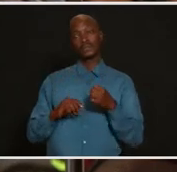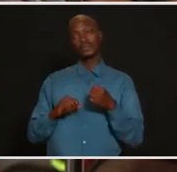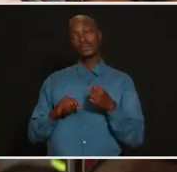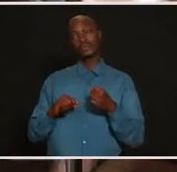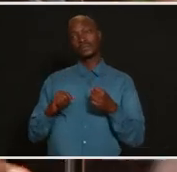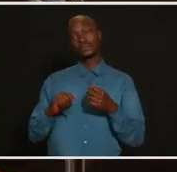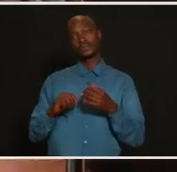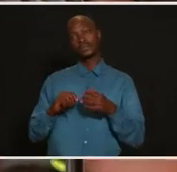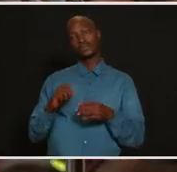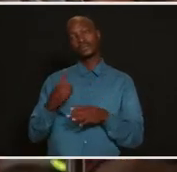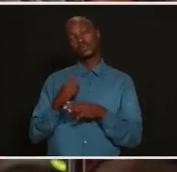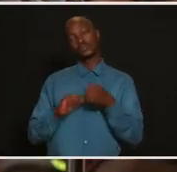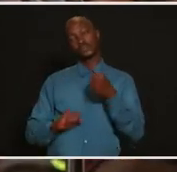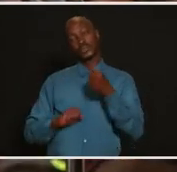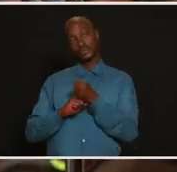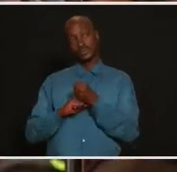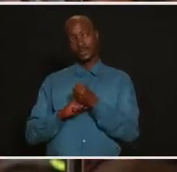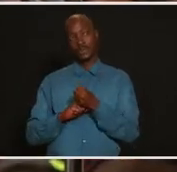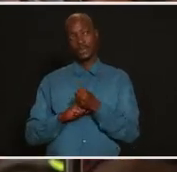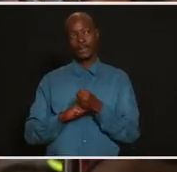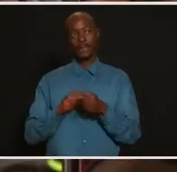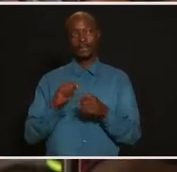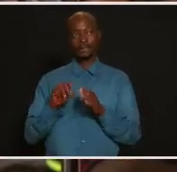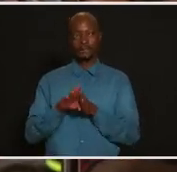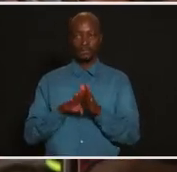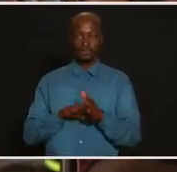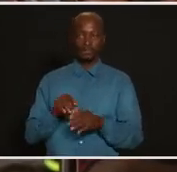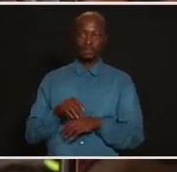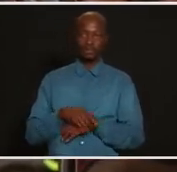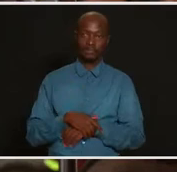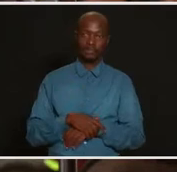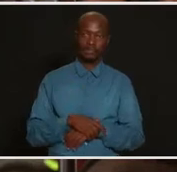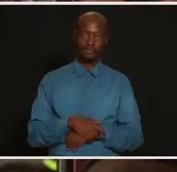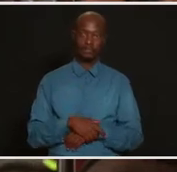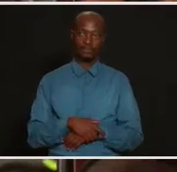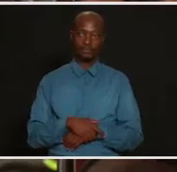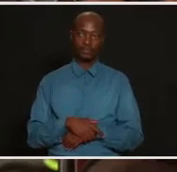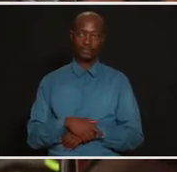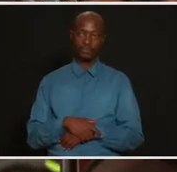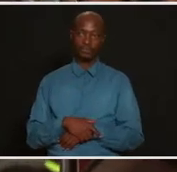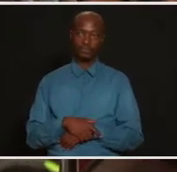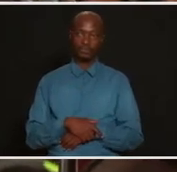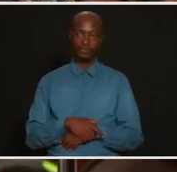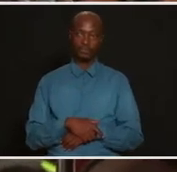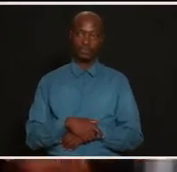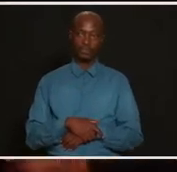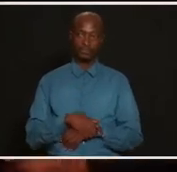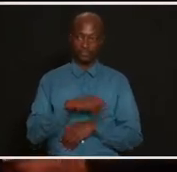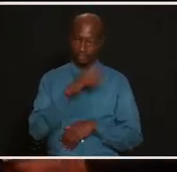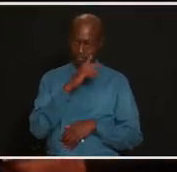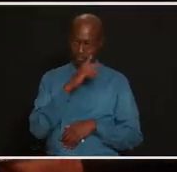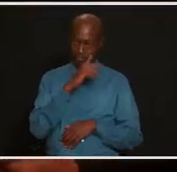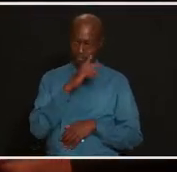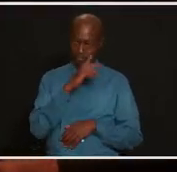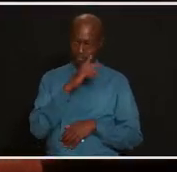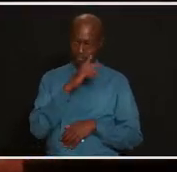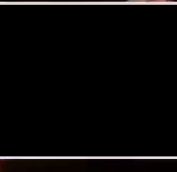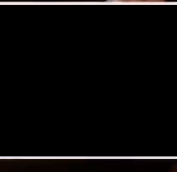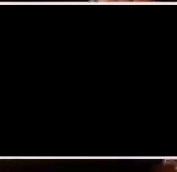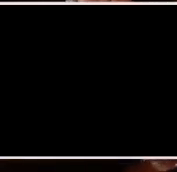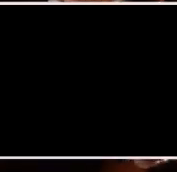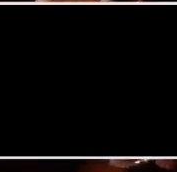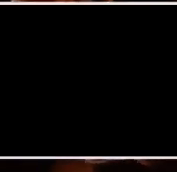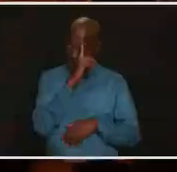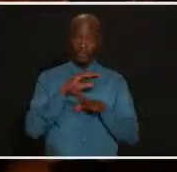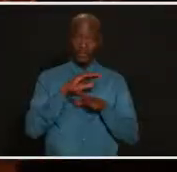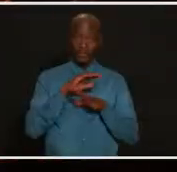Peter in we support thank you very much I wanted you to clarify